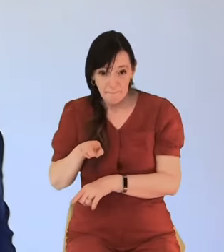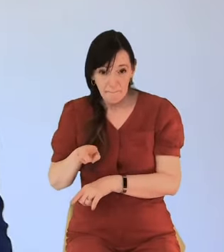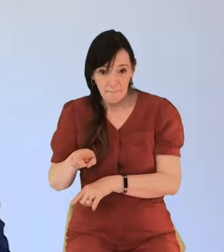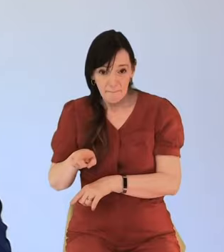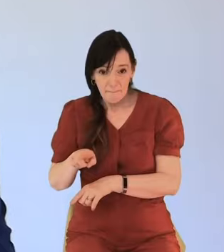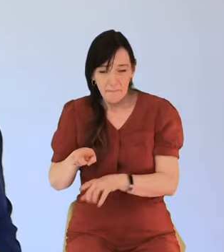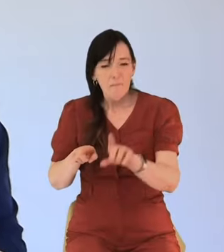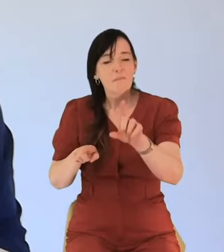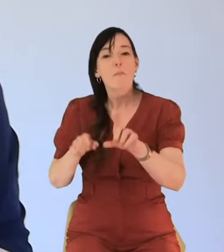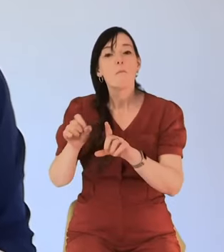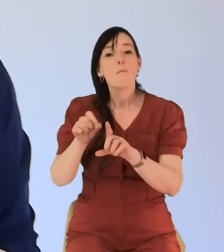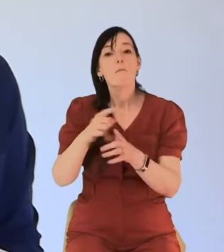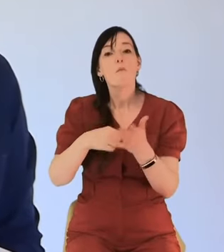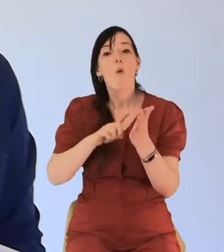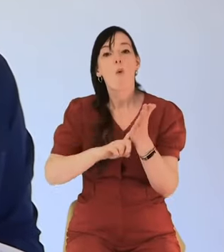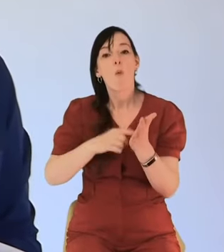Here's what Paul wants you to know.